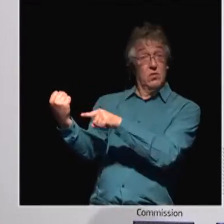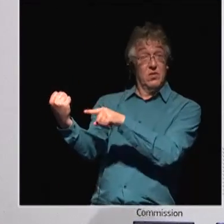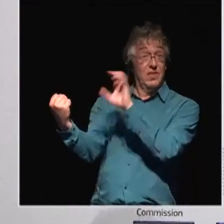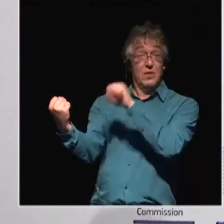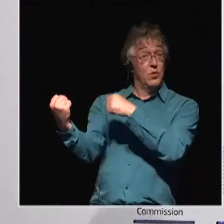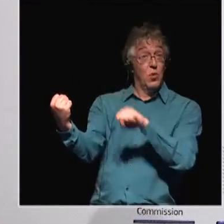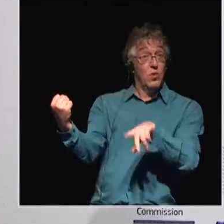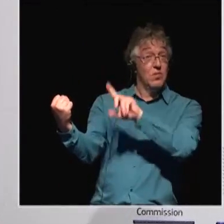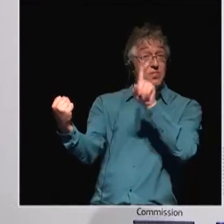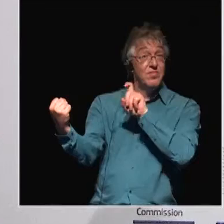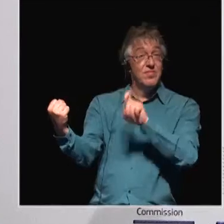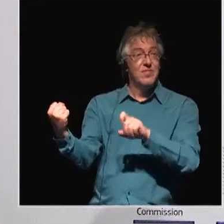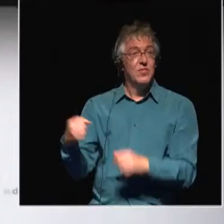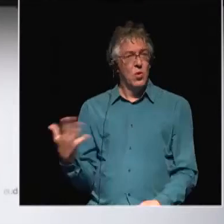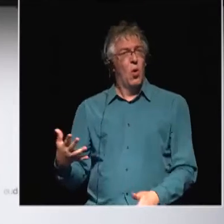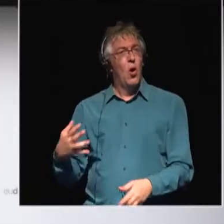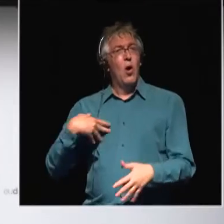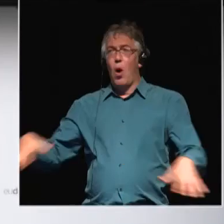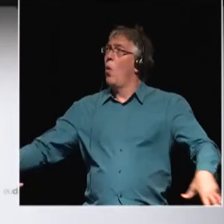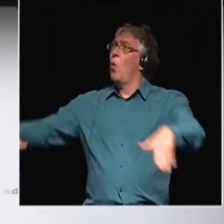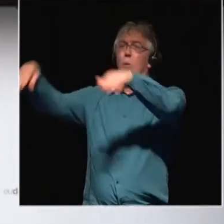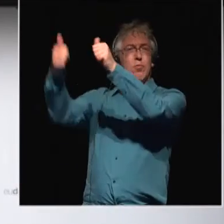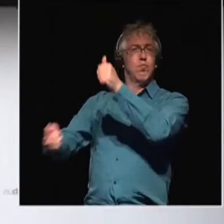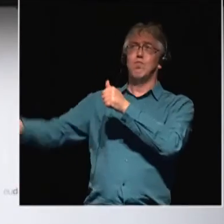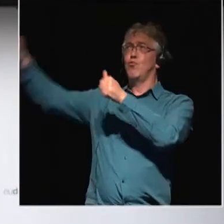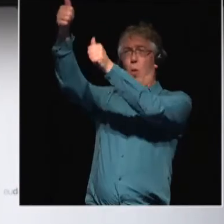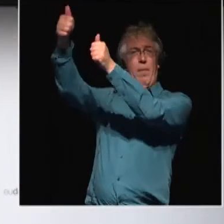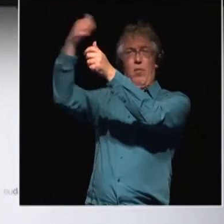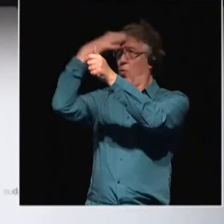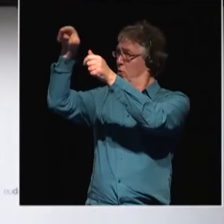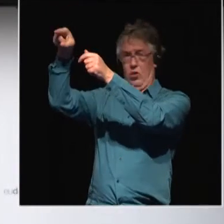So we're talking about decentralized stakeholders here, as well as those responsible for